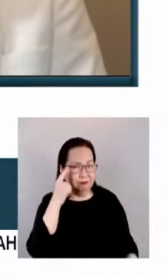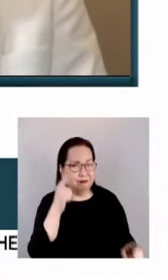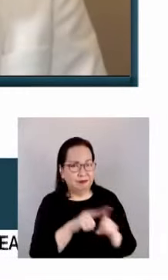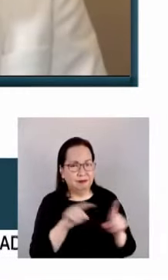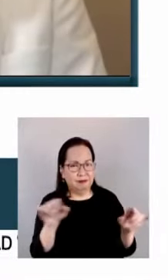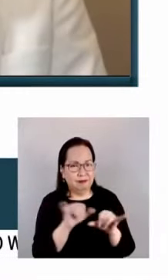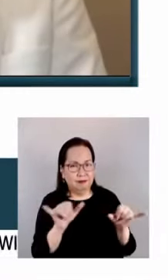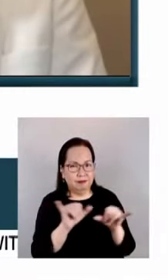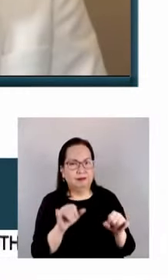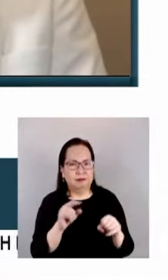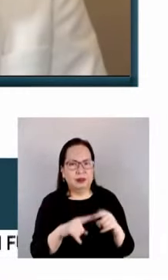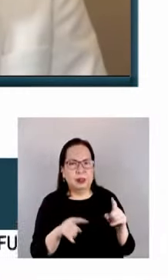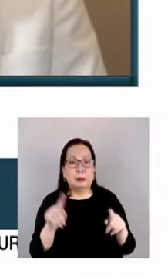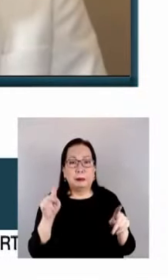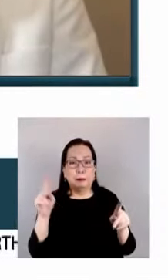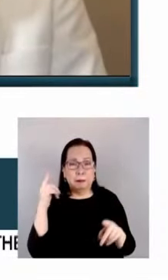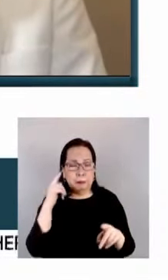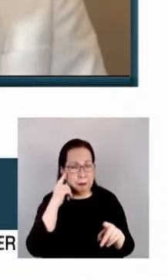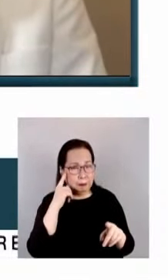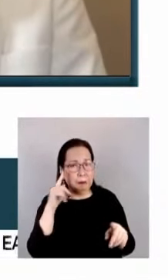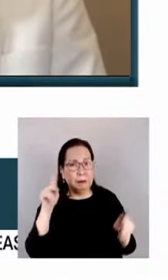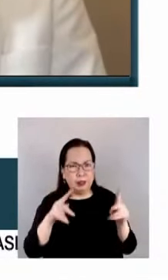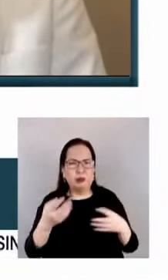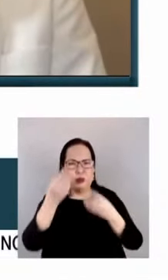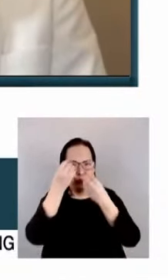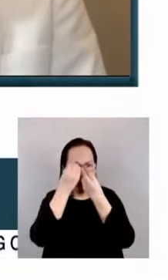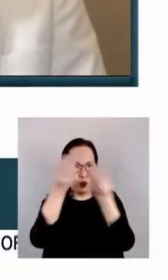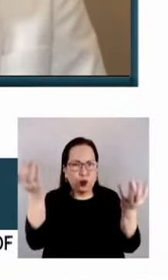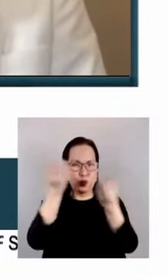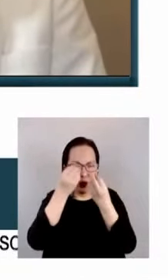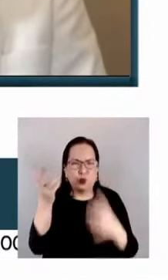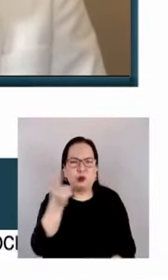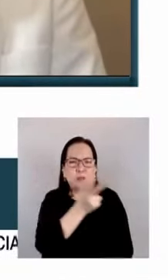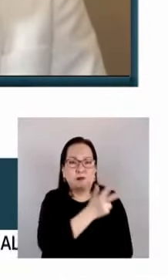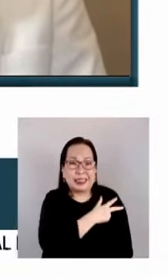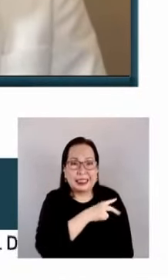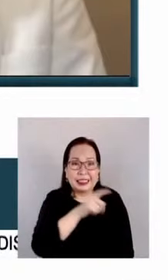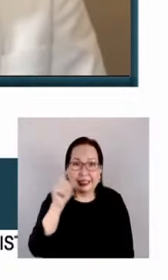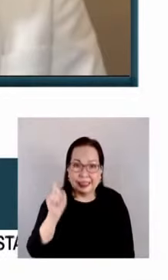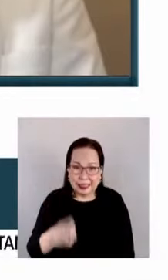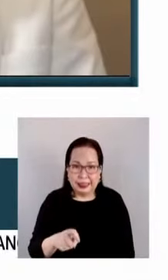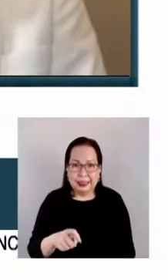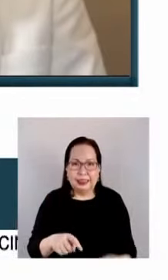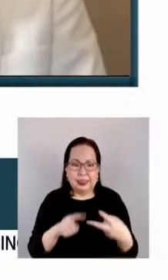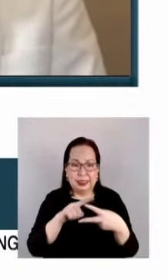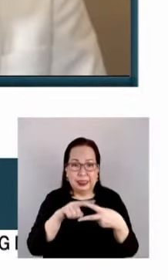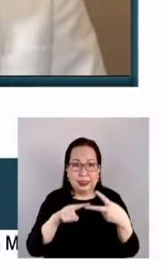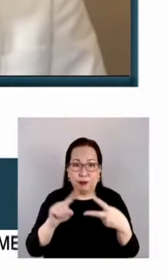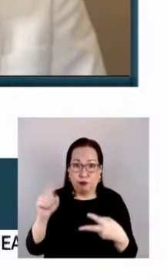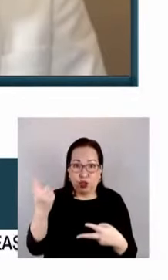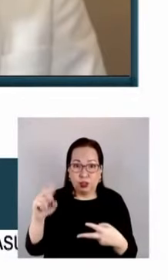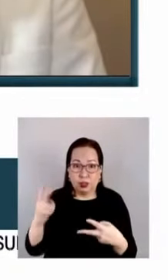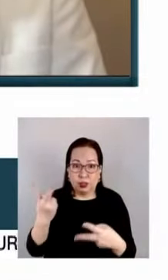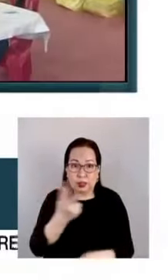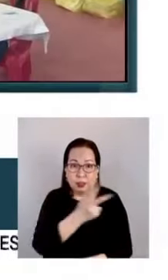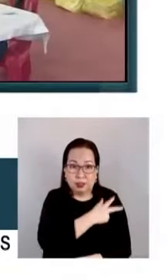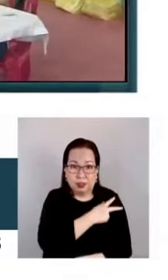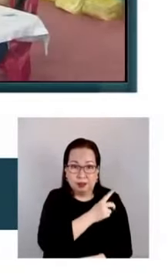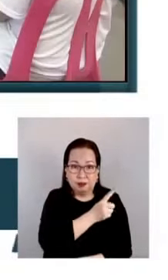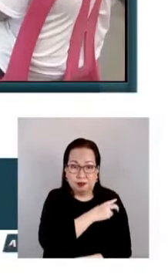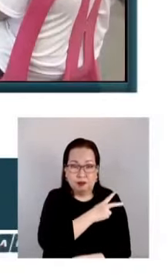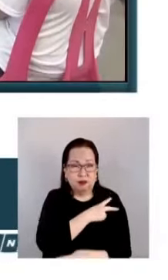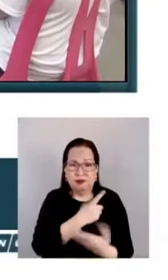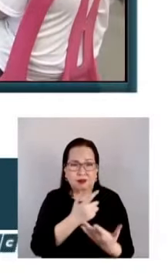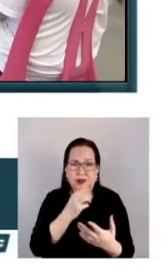think people should always be given this information that the primary vaccine series is not enough for us to be protected against Omicron